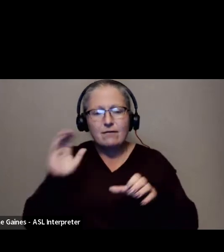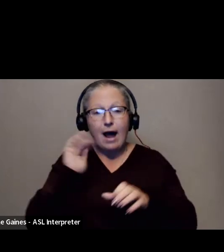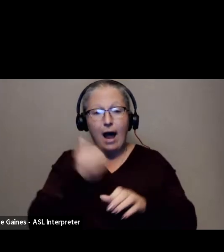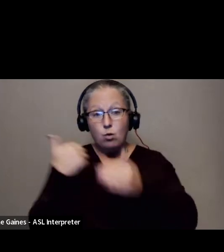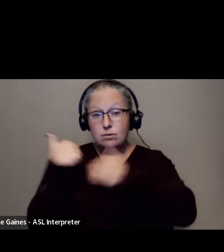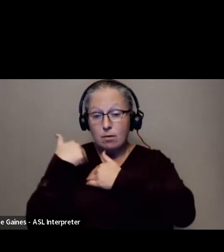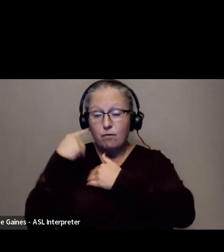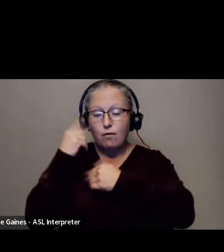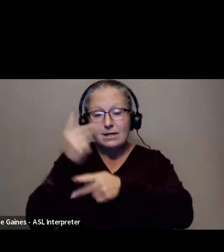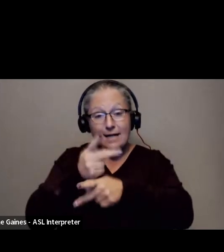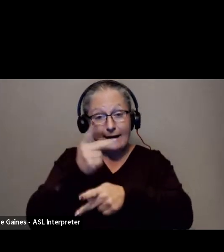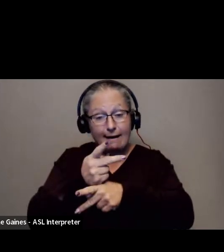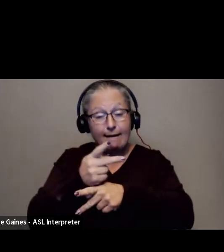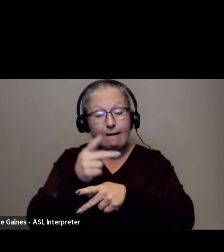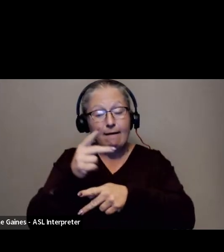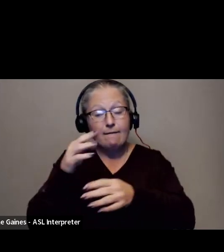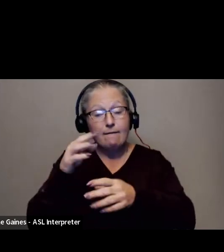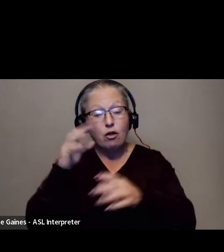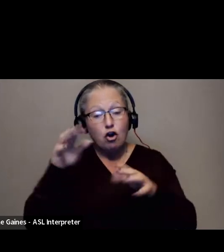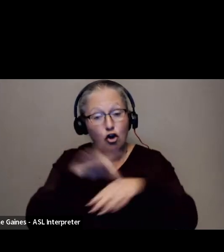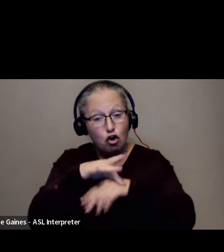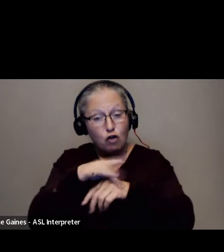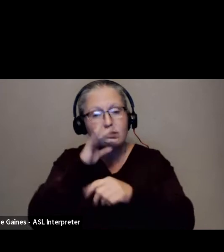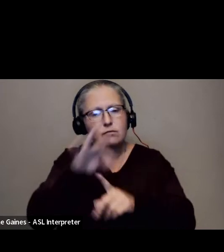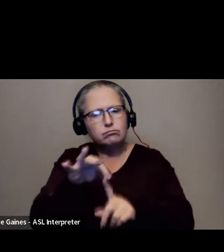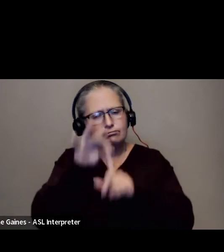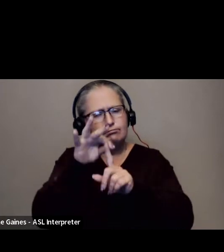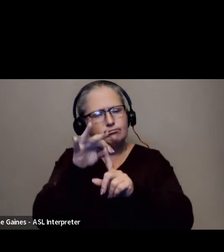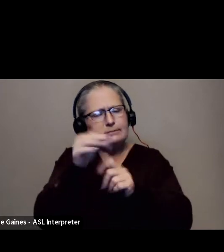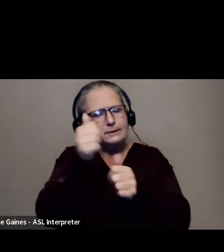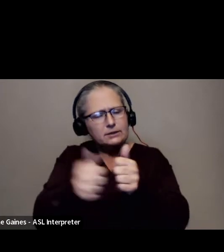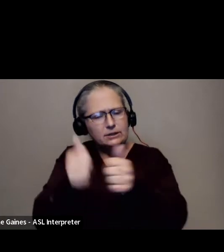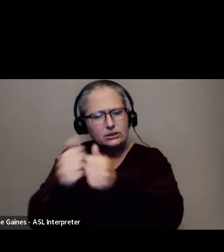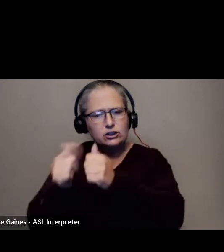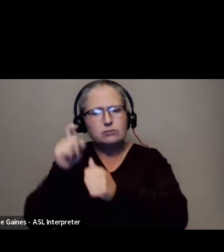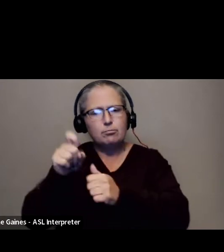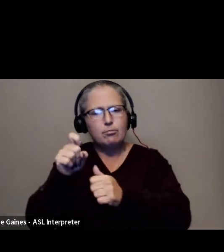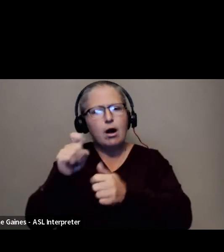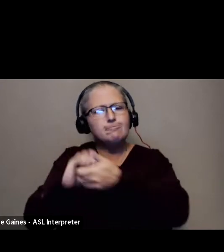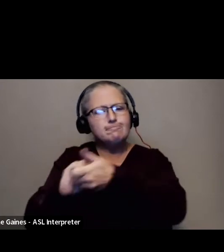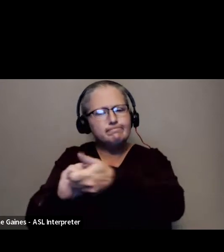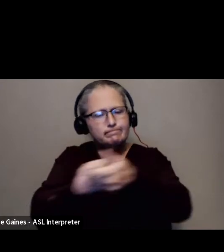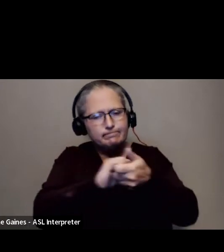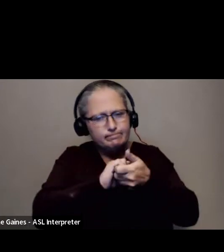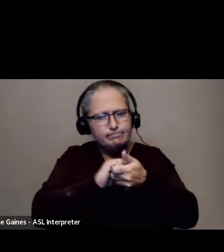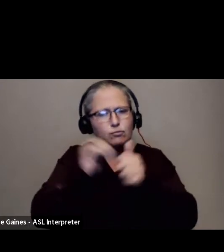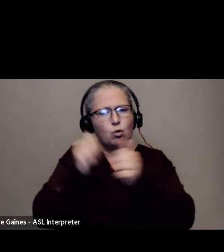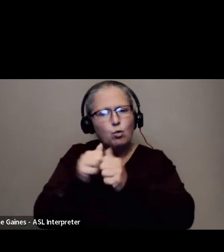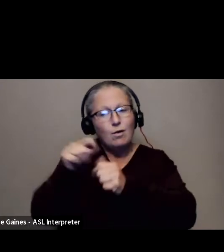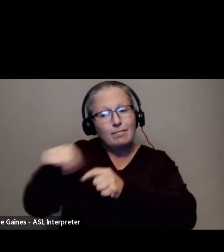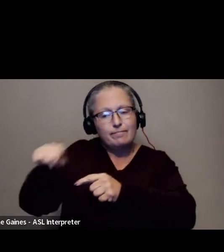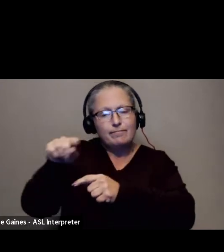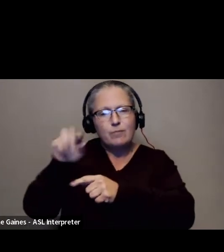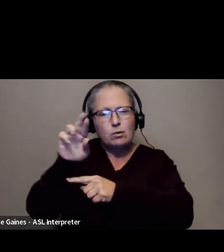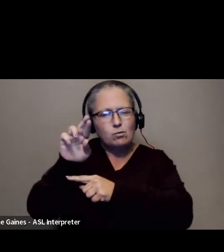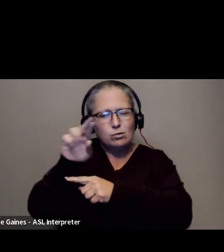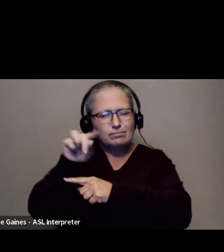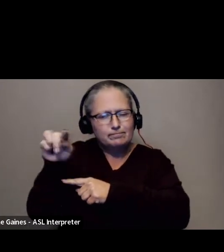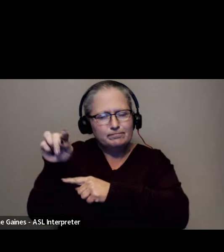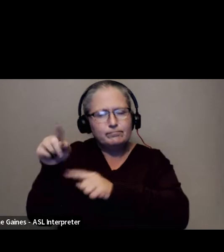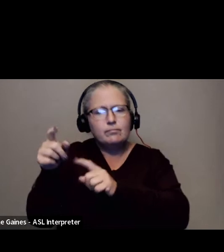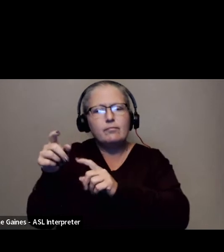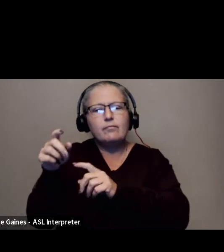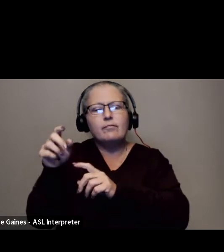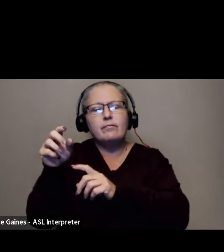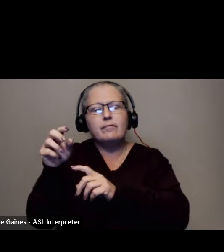earth is unique and personal to each of us, but should be rooted in allyship with the Ramaytush Ohlone, so we can work together